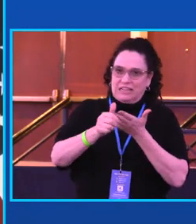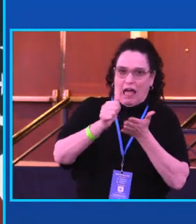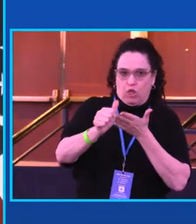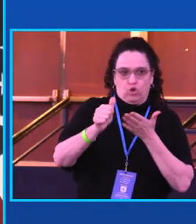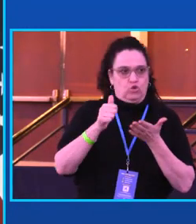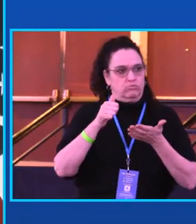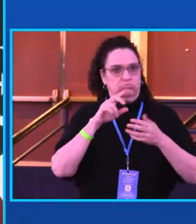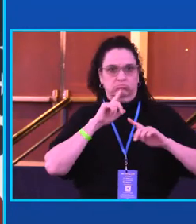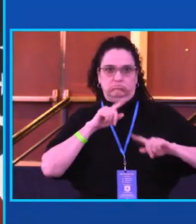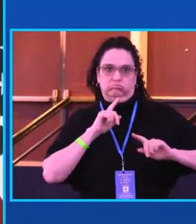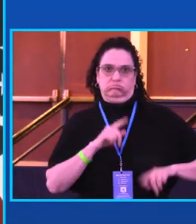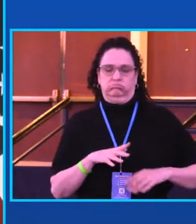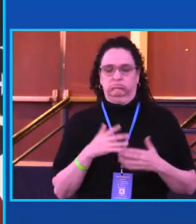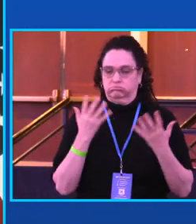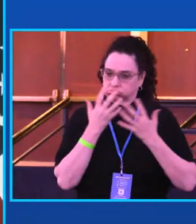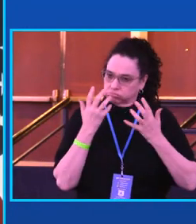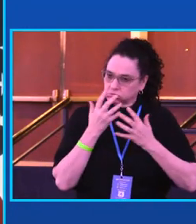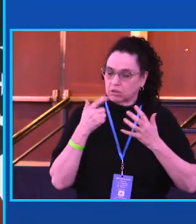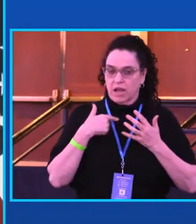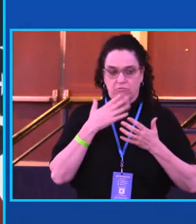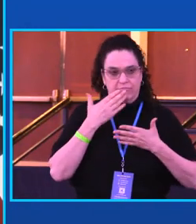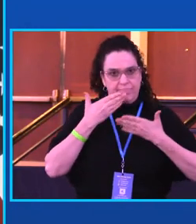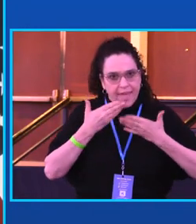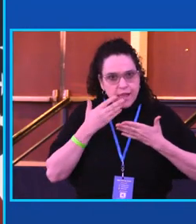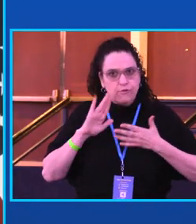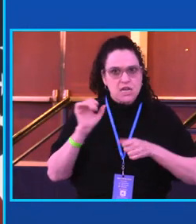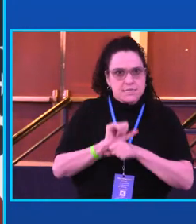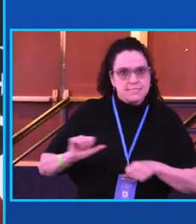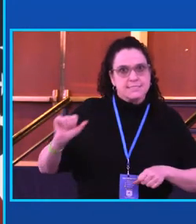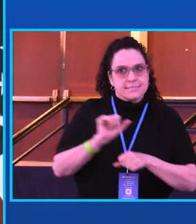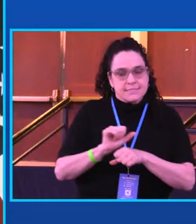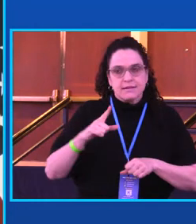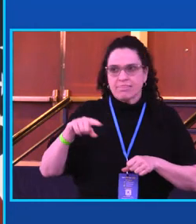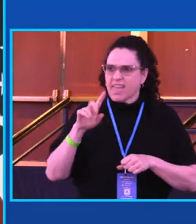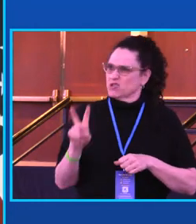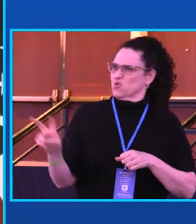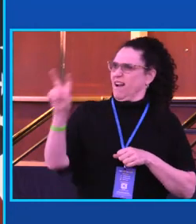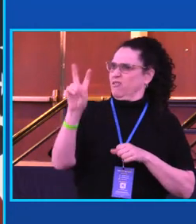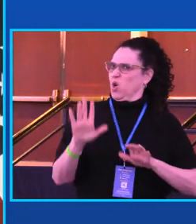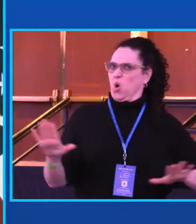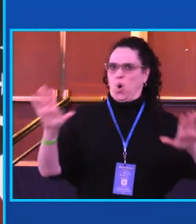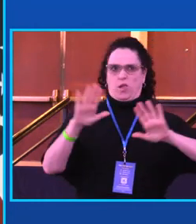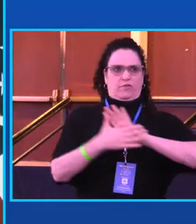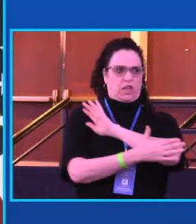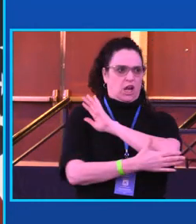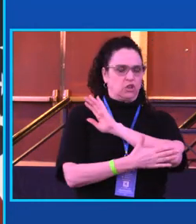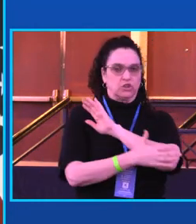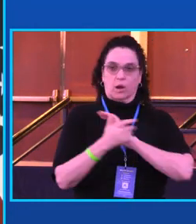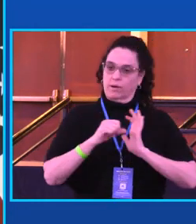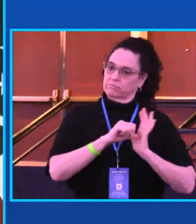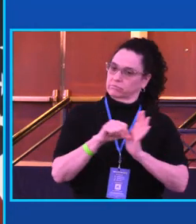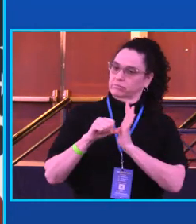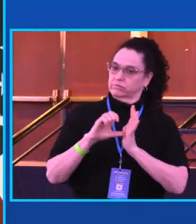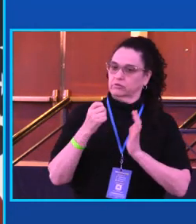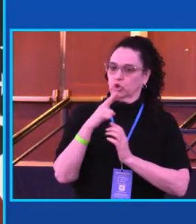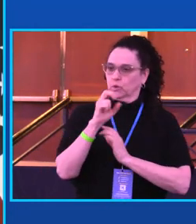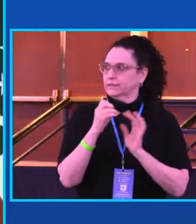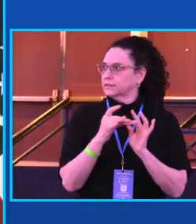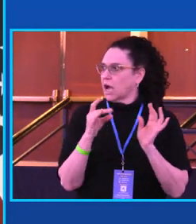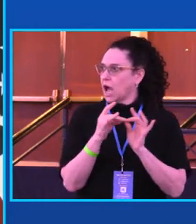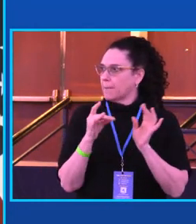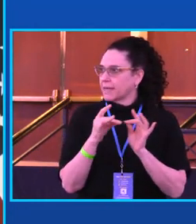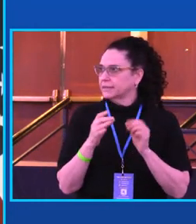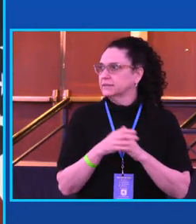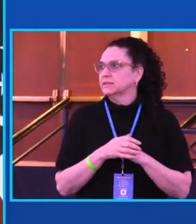really appreciative of all their work. They do call time. They travel all over the country. And I want to emphasize what Chris said. I want to be able